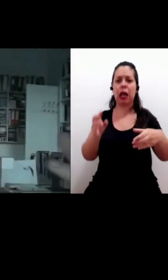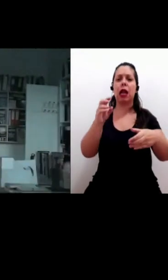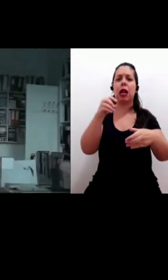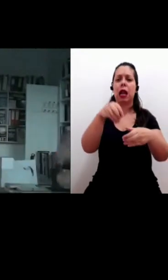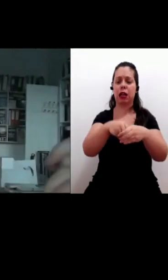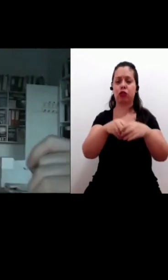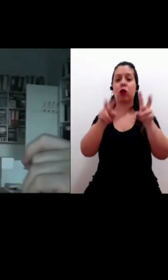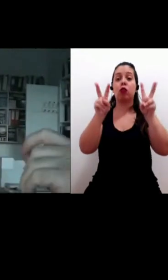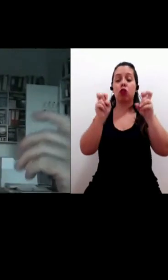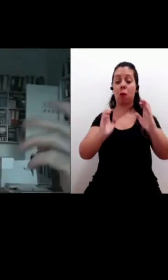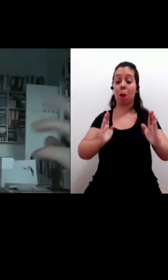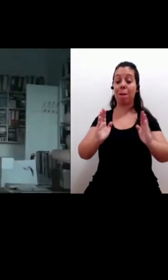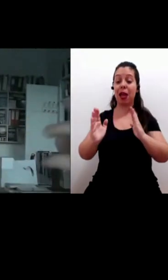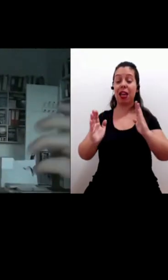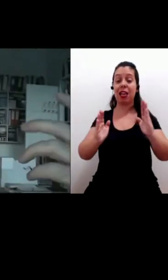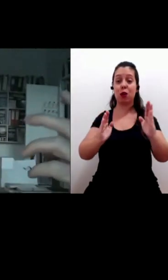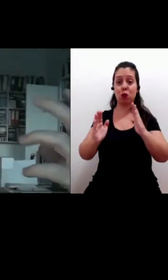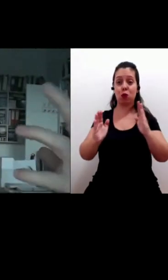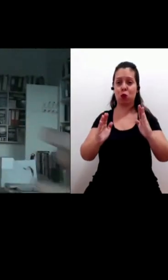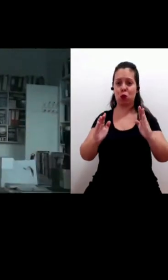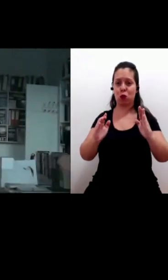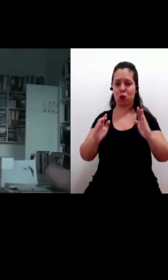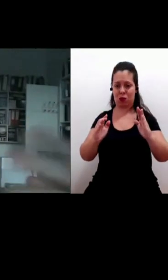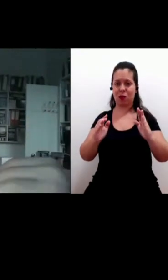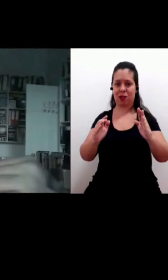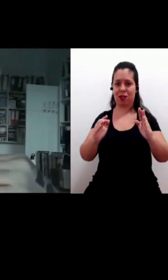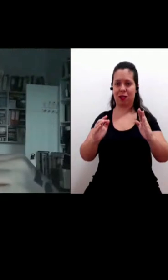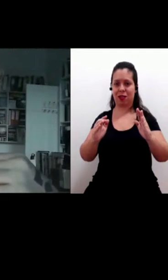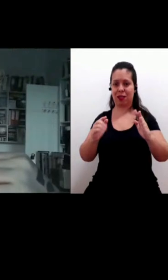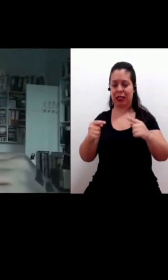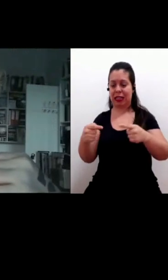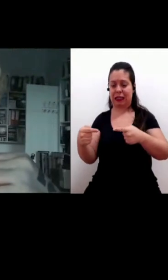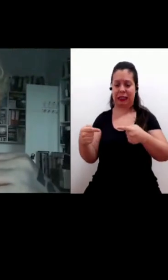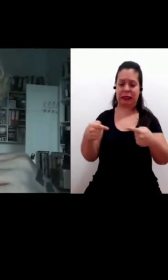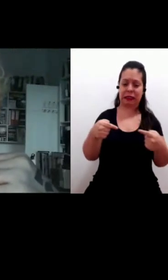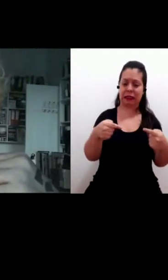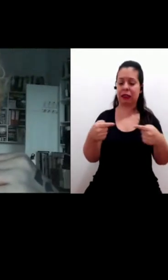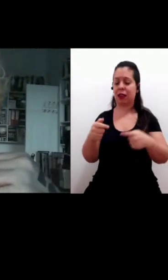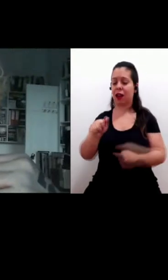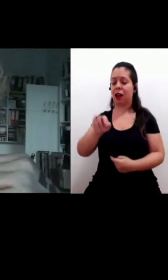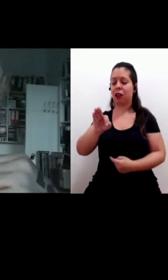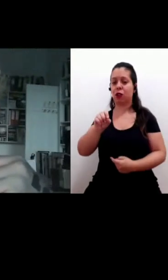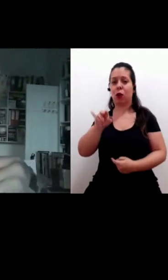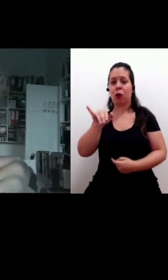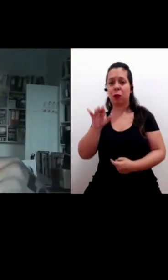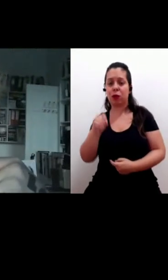the beauty, the joys and the sorrows of the atomic age. And so